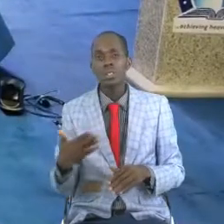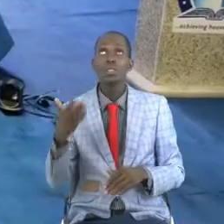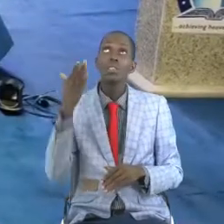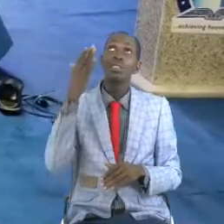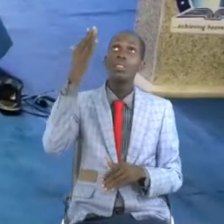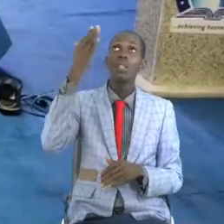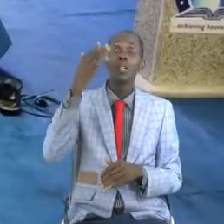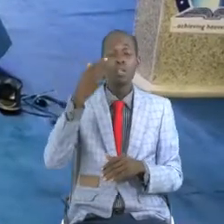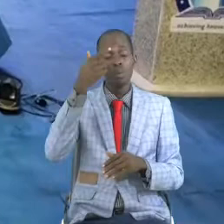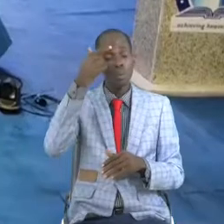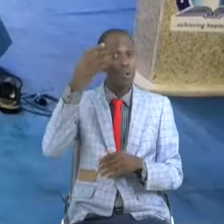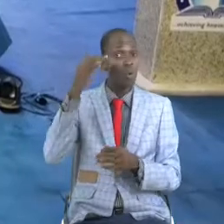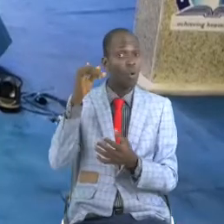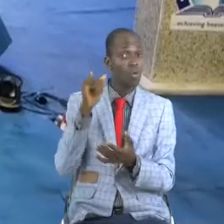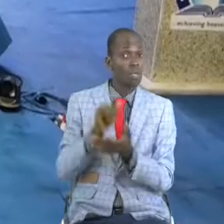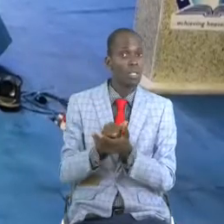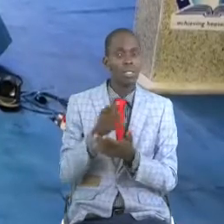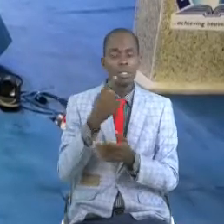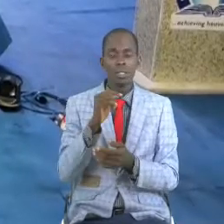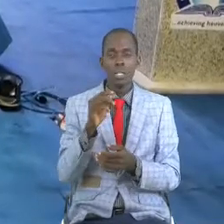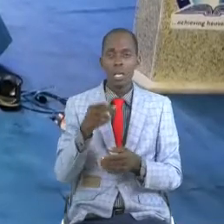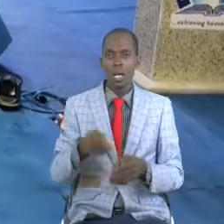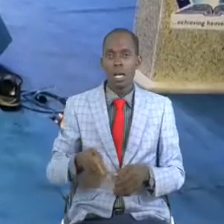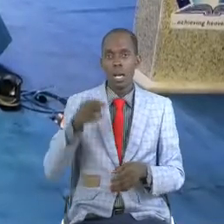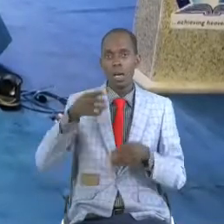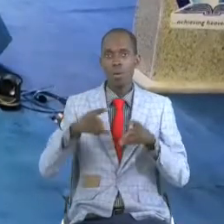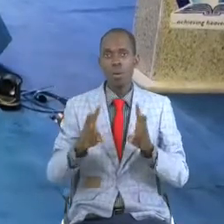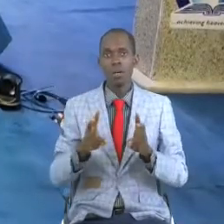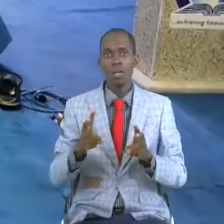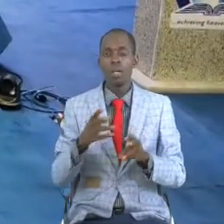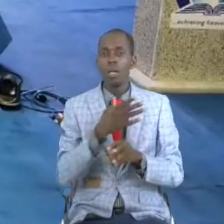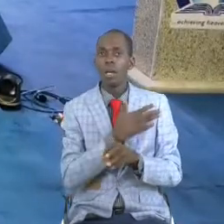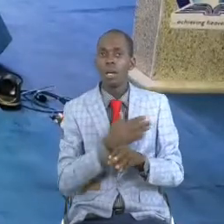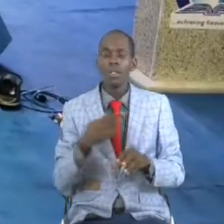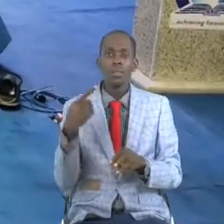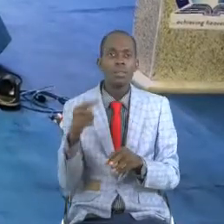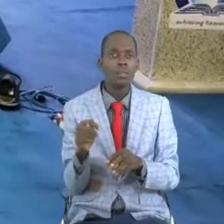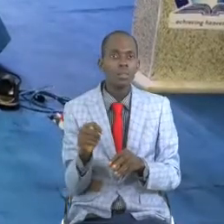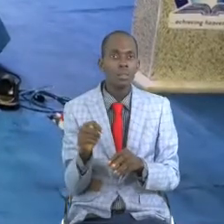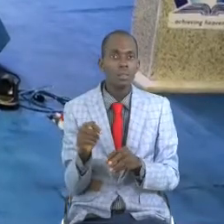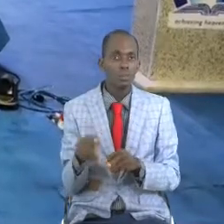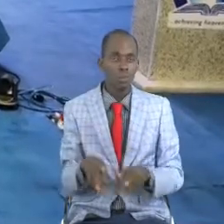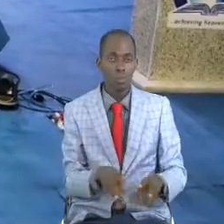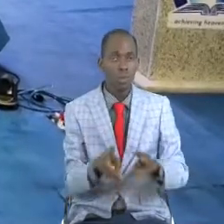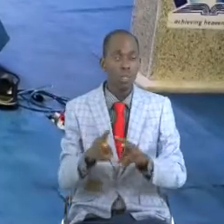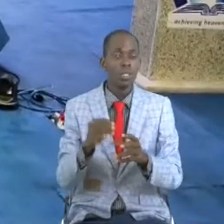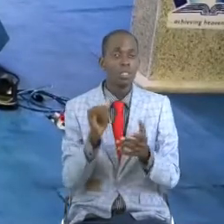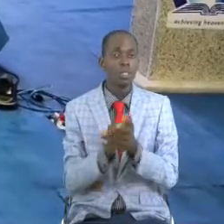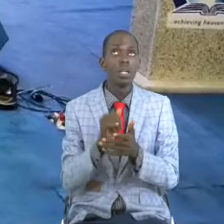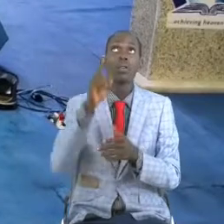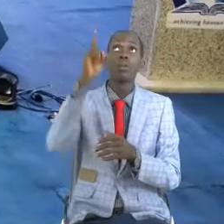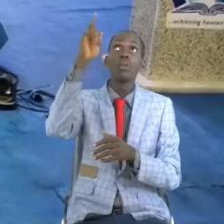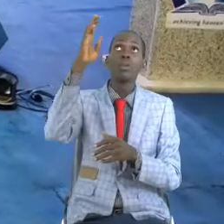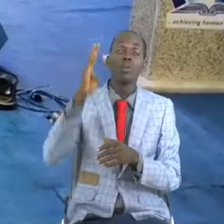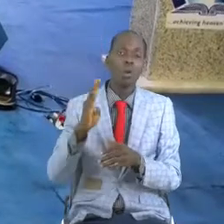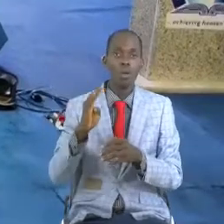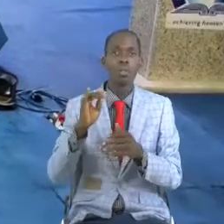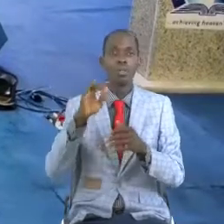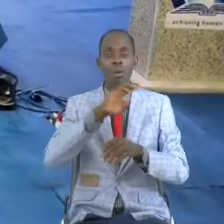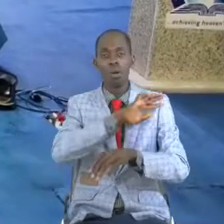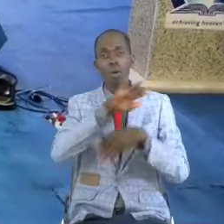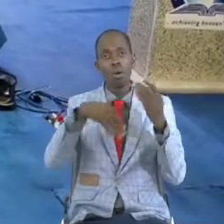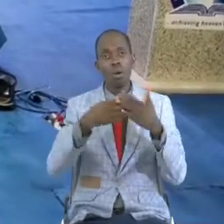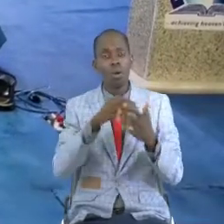that the highway and the powers that the almighty god the holy god of the holy